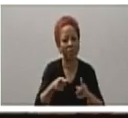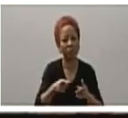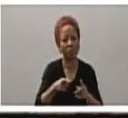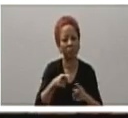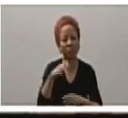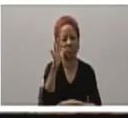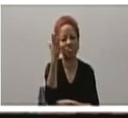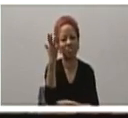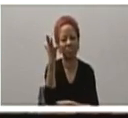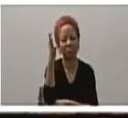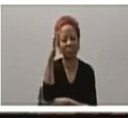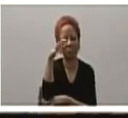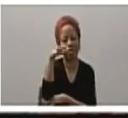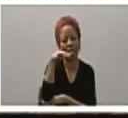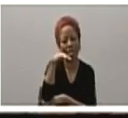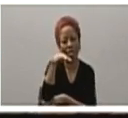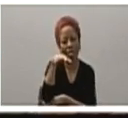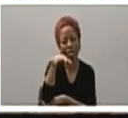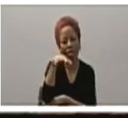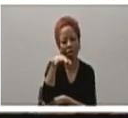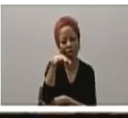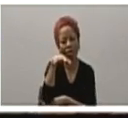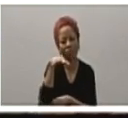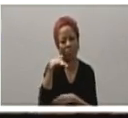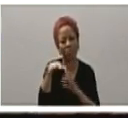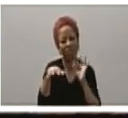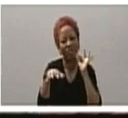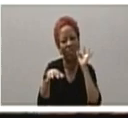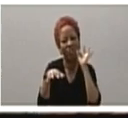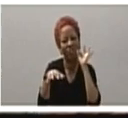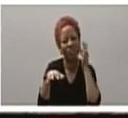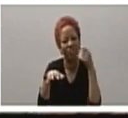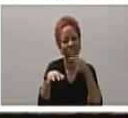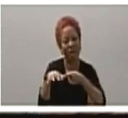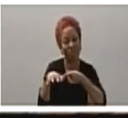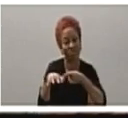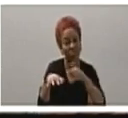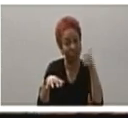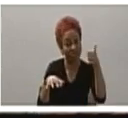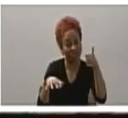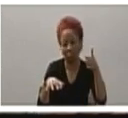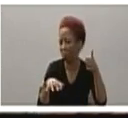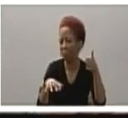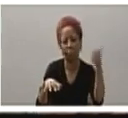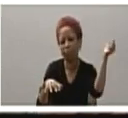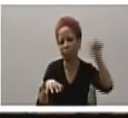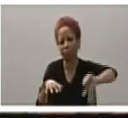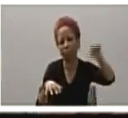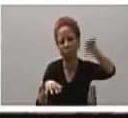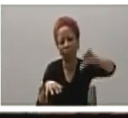A good tree cannot bear bad fruit, and a bad tree cannot bear good fruit.